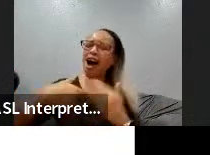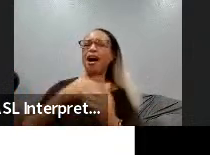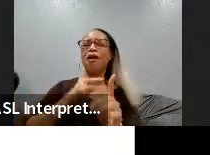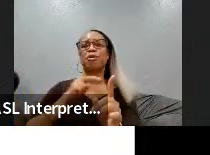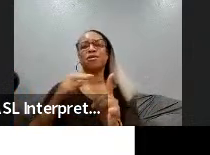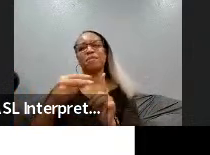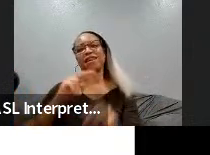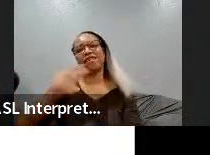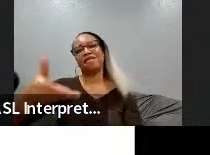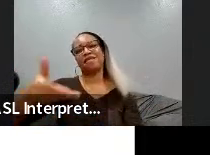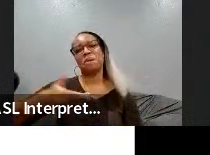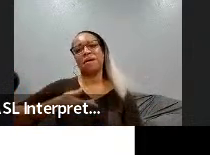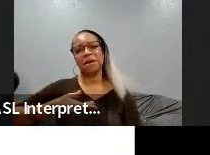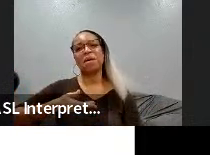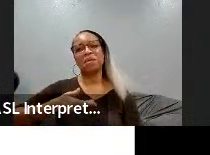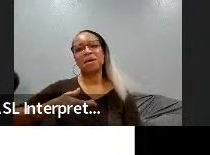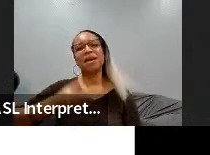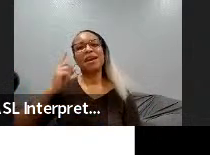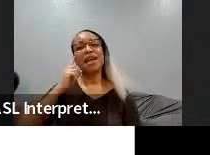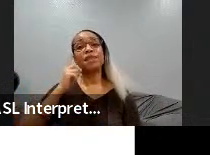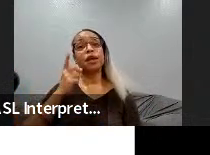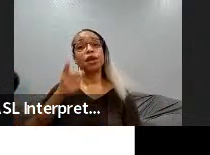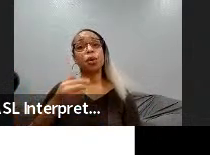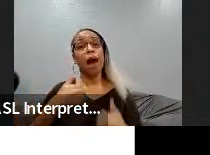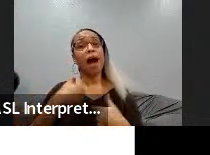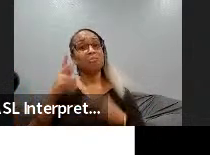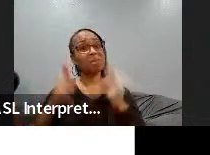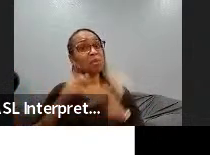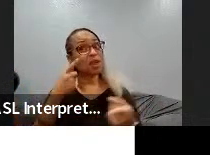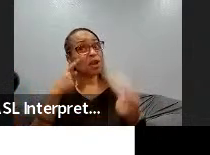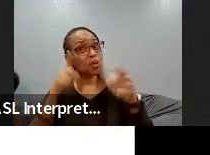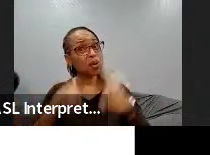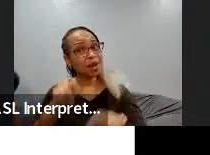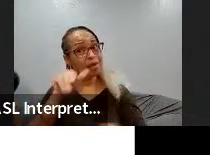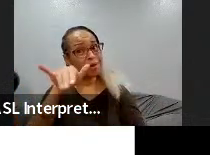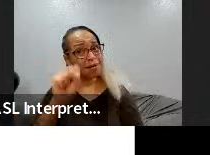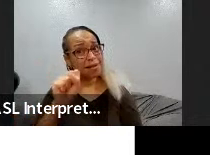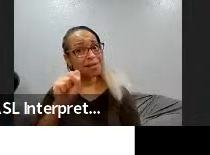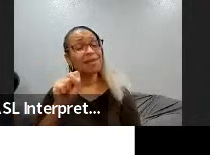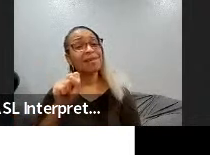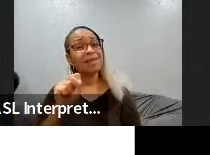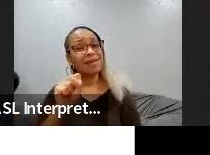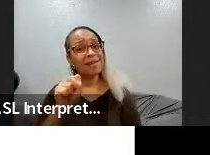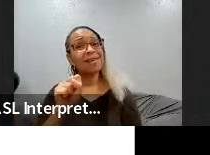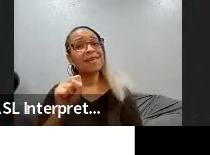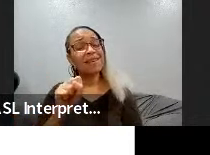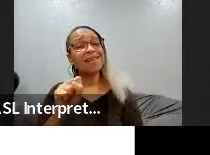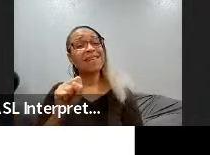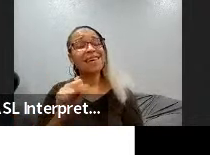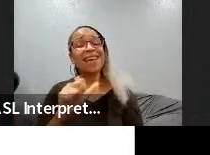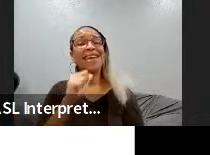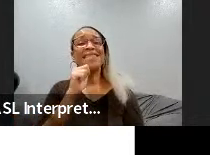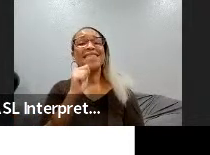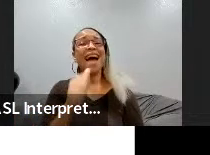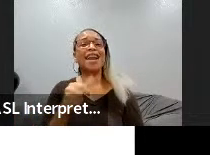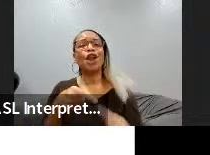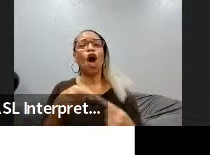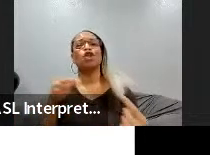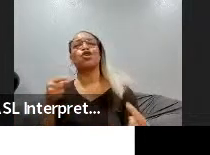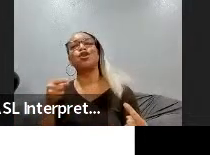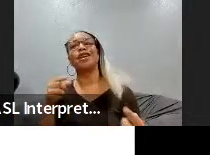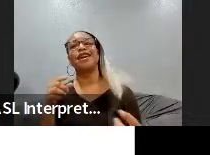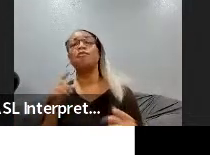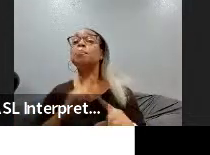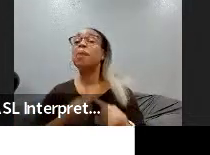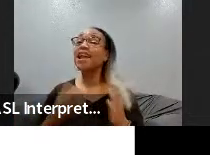and I think you have folks that agree. So not an alternative take, but a valid